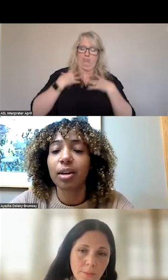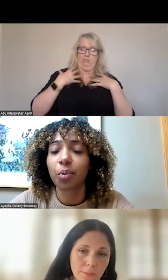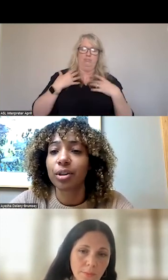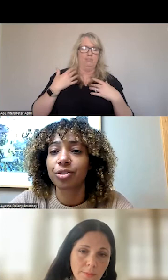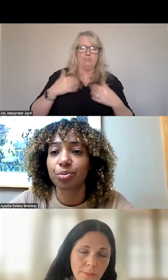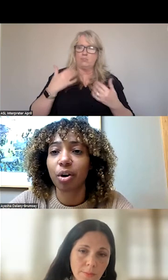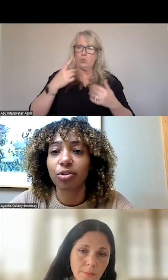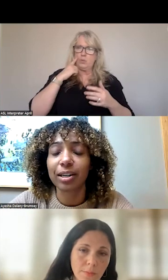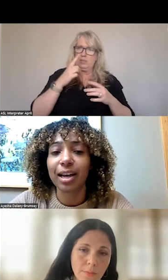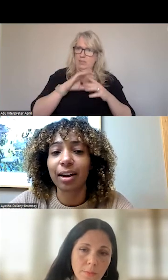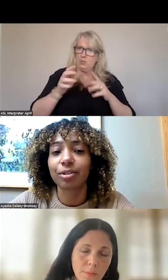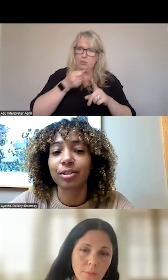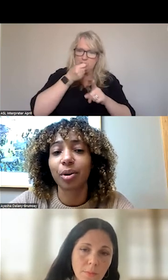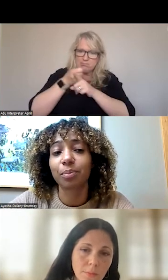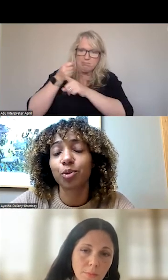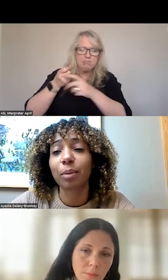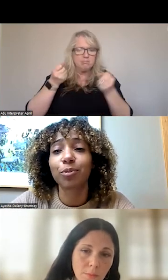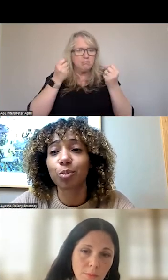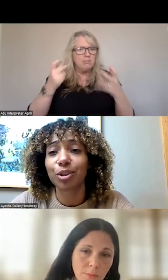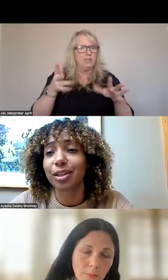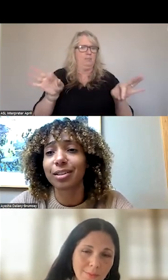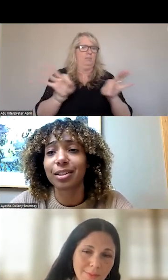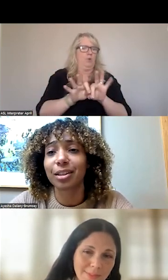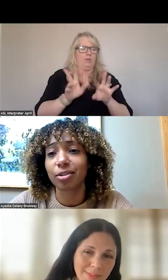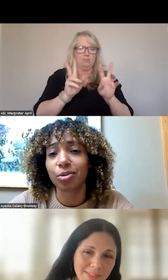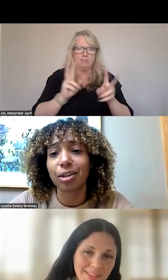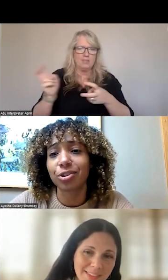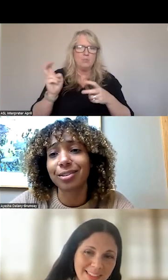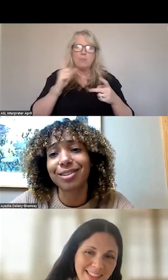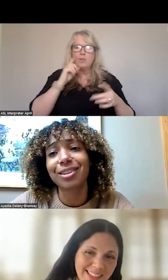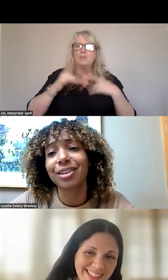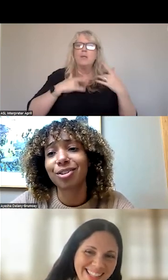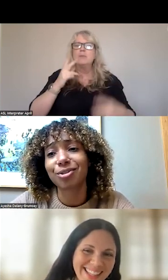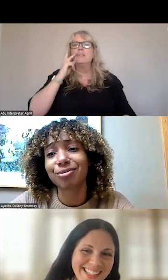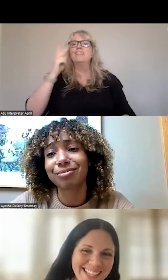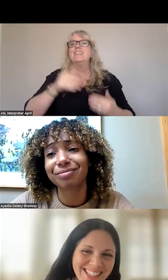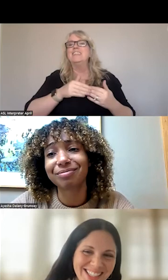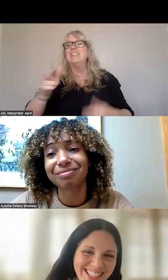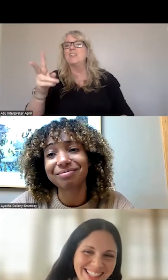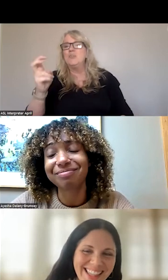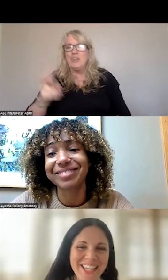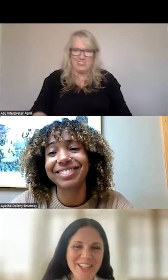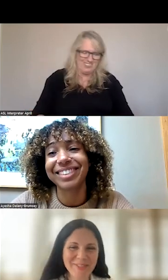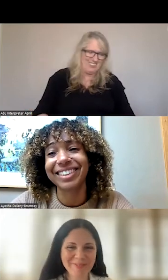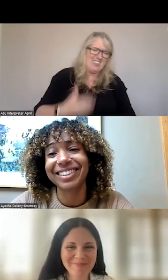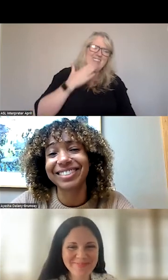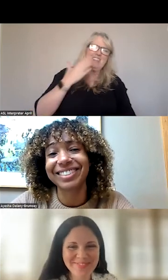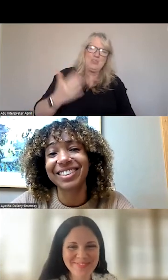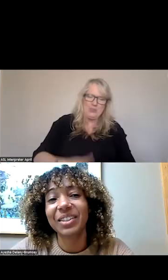the important issues we're all trying to tackle. And so I'm super excited to see the next 200. Thank Thanks, you. Aisha. Thank